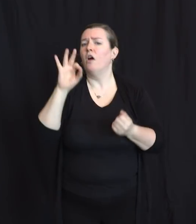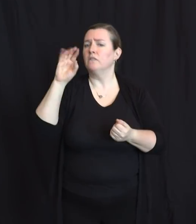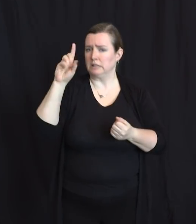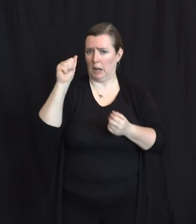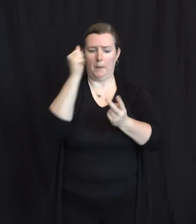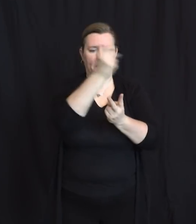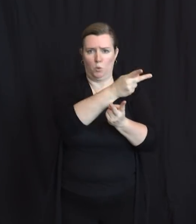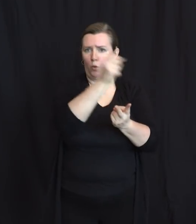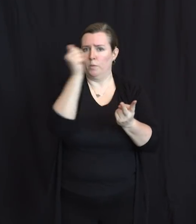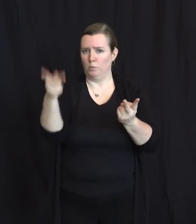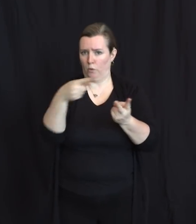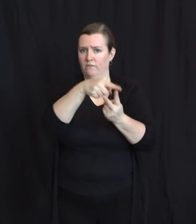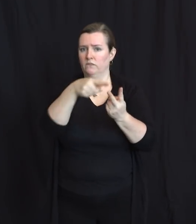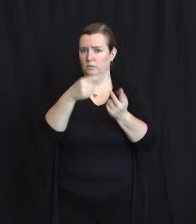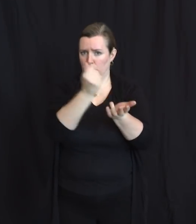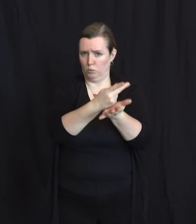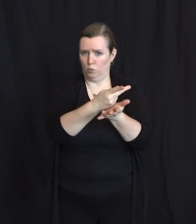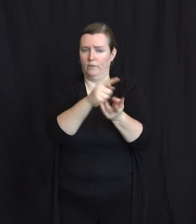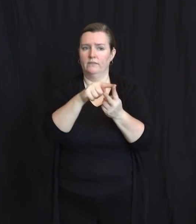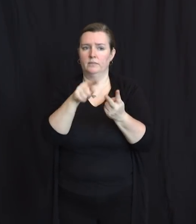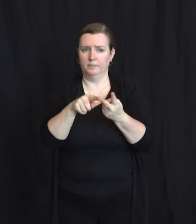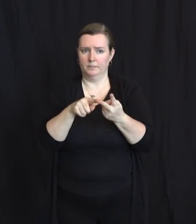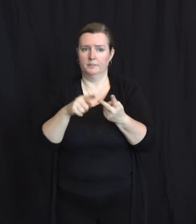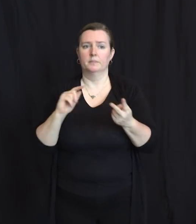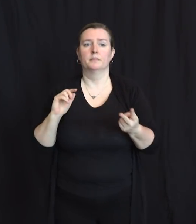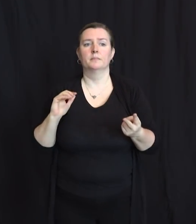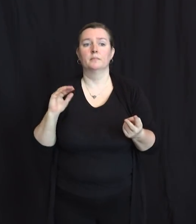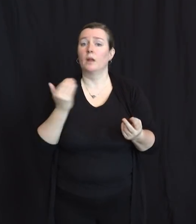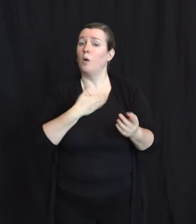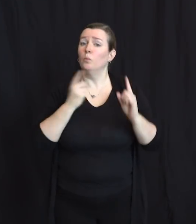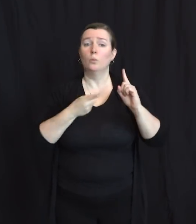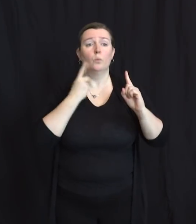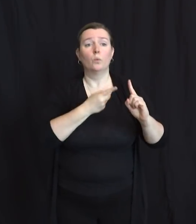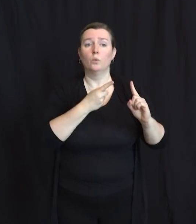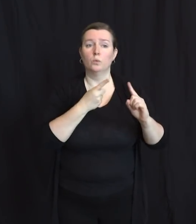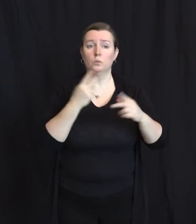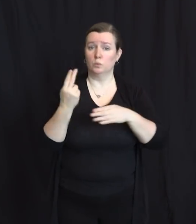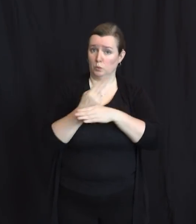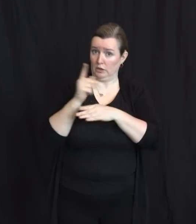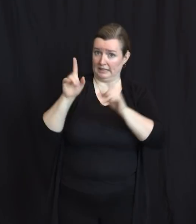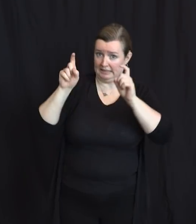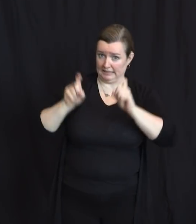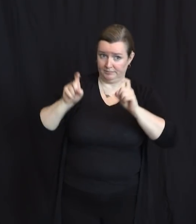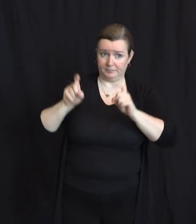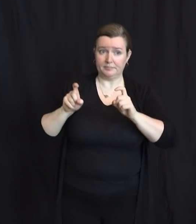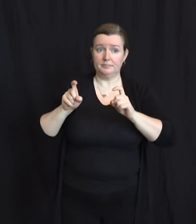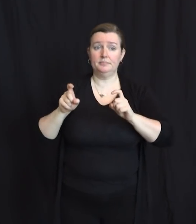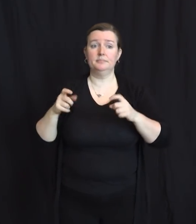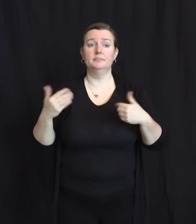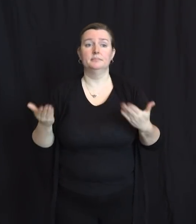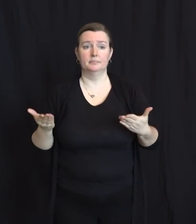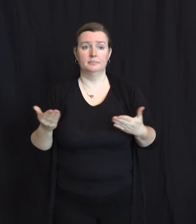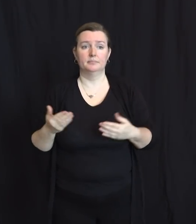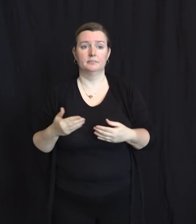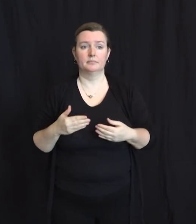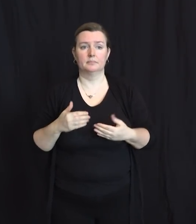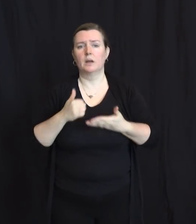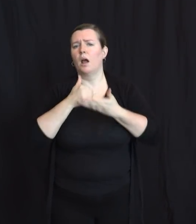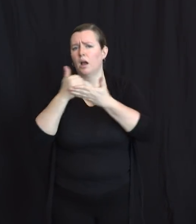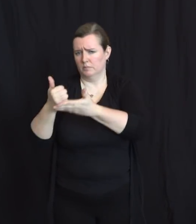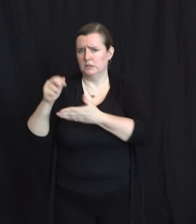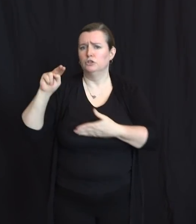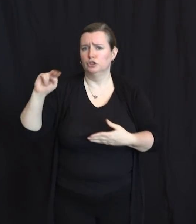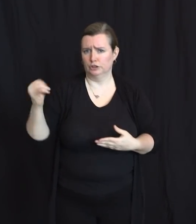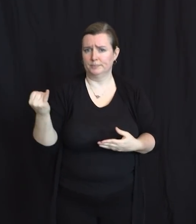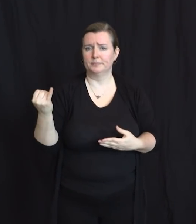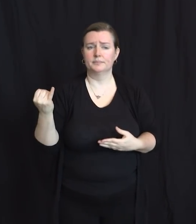have developed them, our goal, as I've said all along, has been to use these tremendous new capabilities in service of the state.